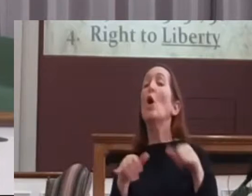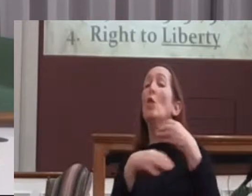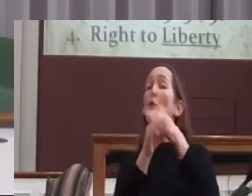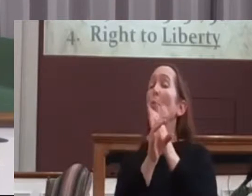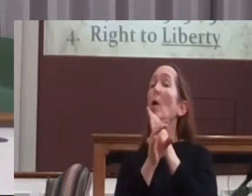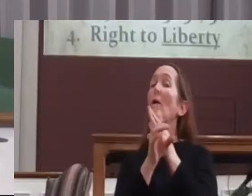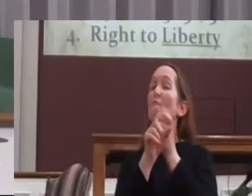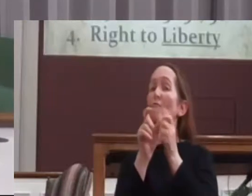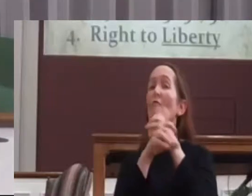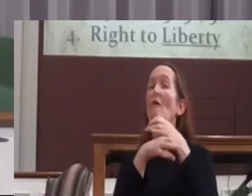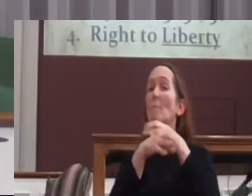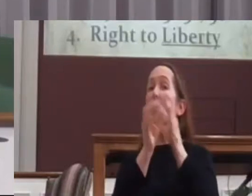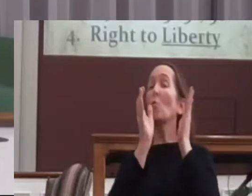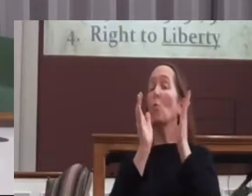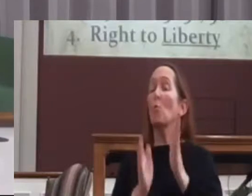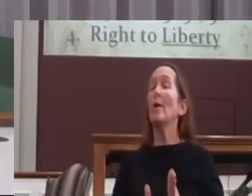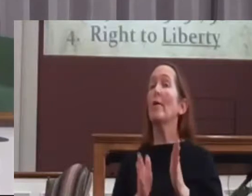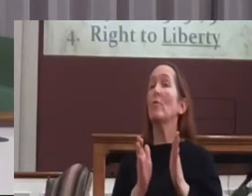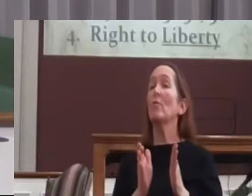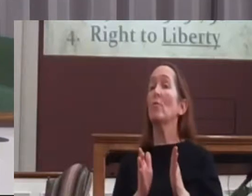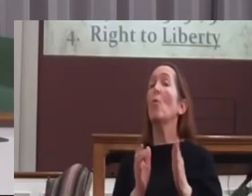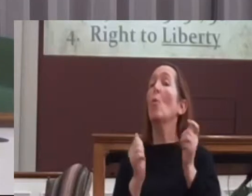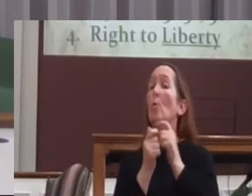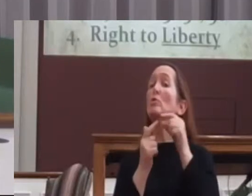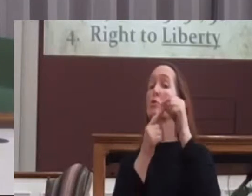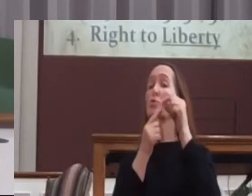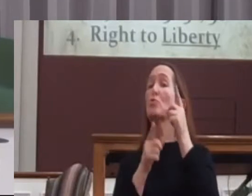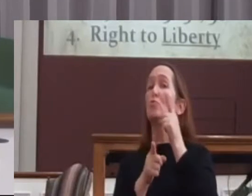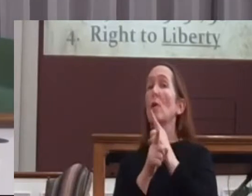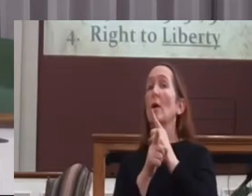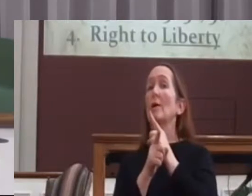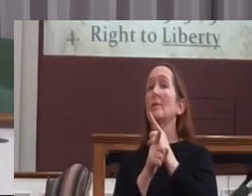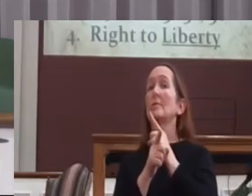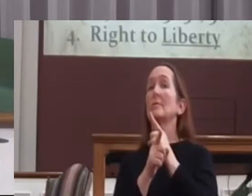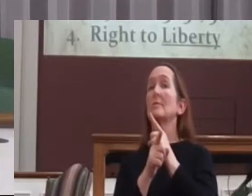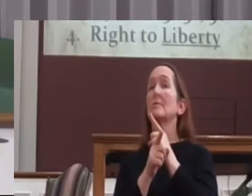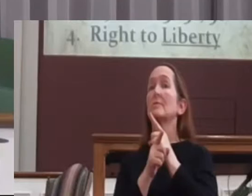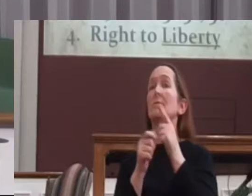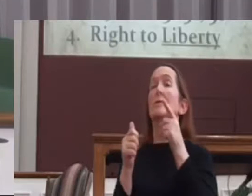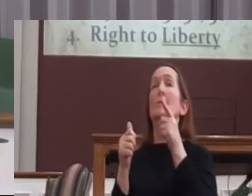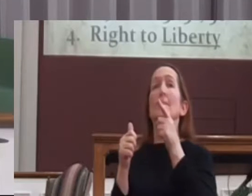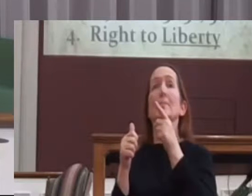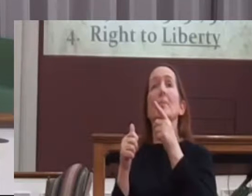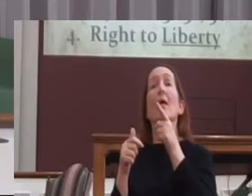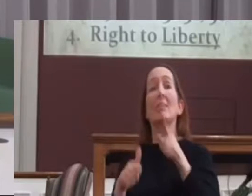certain unalienable rights, that among these are life,